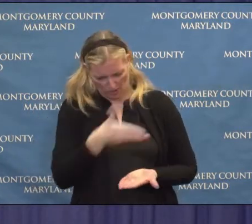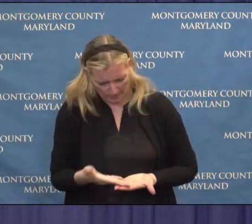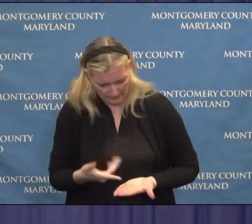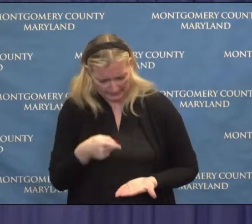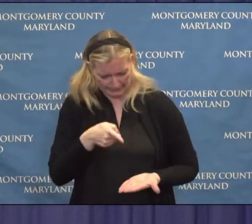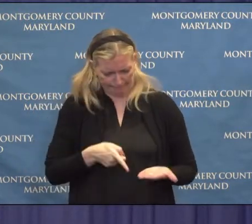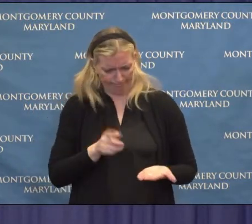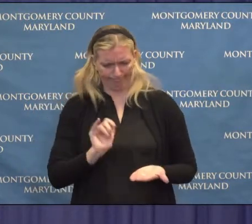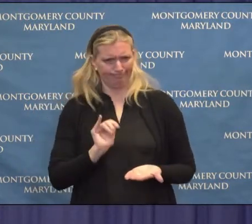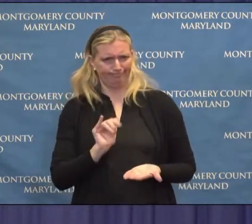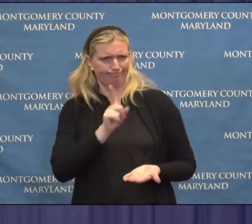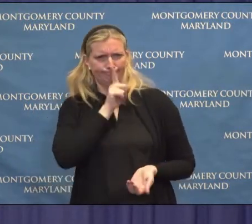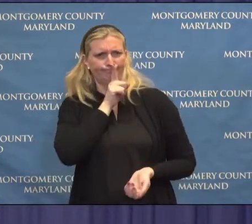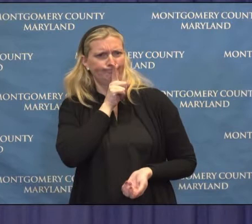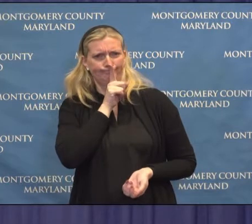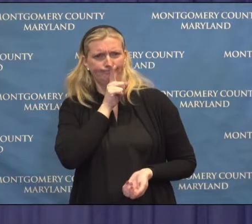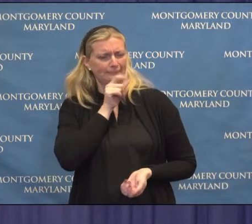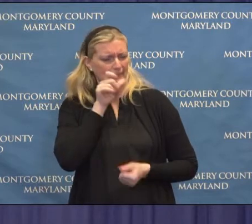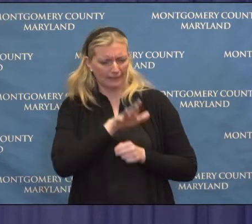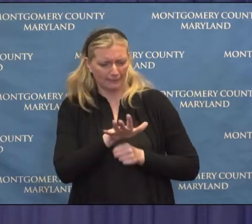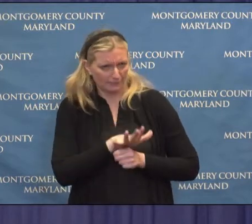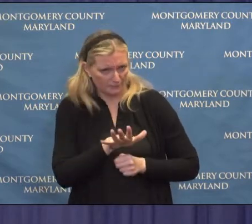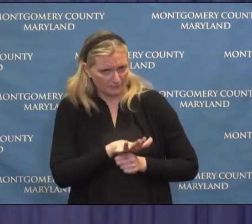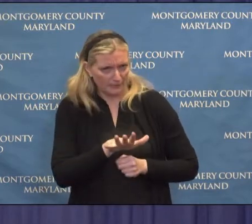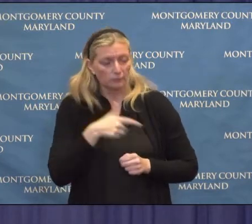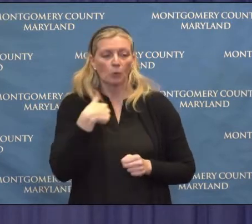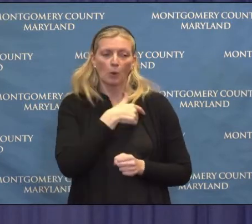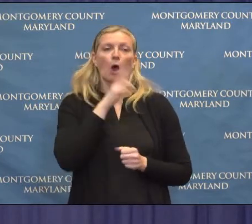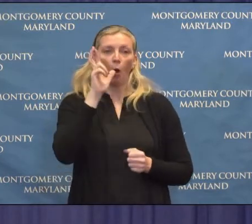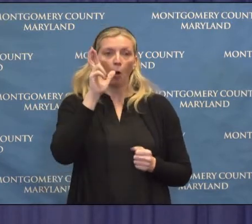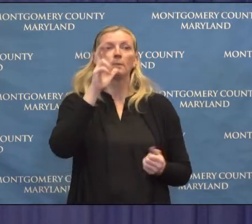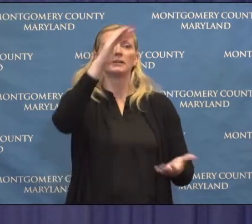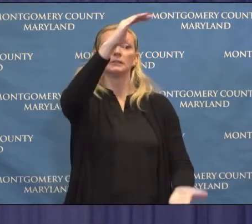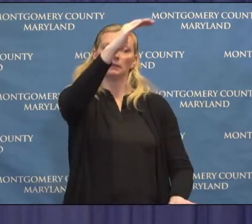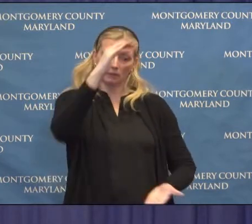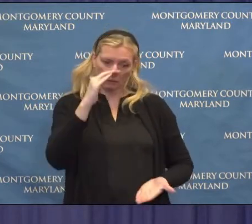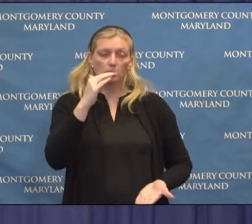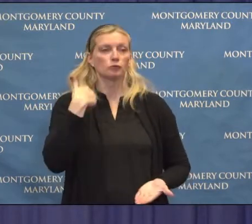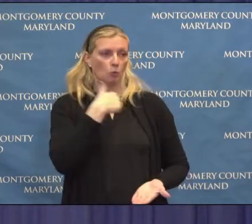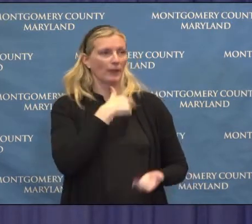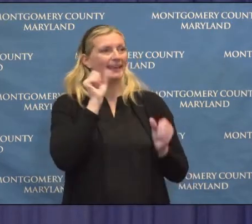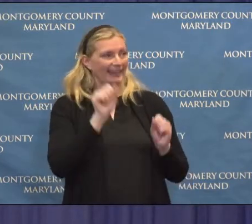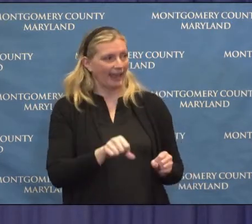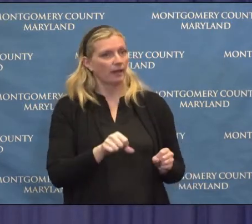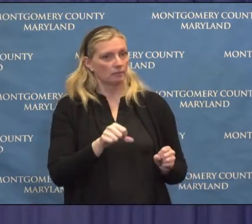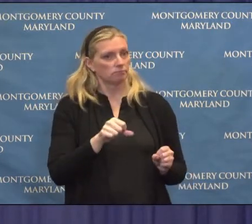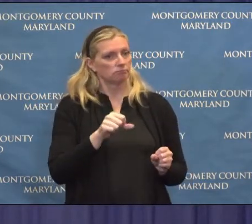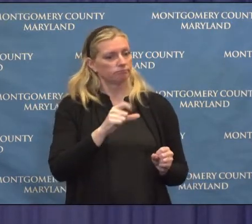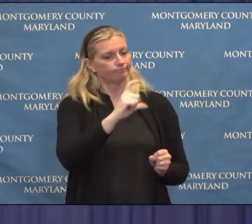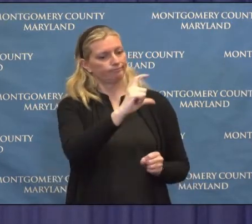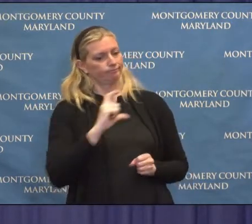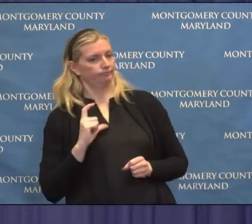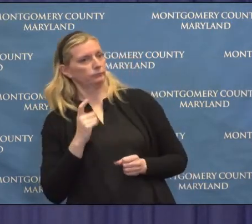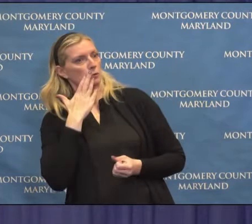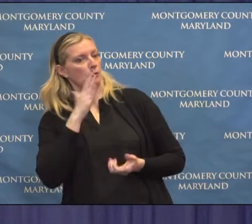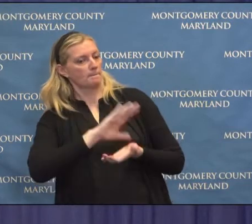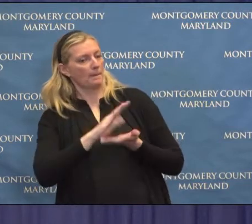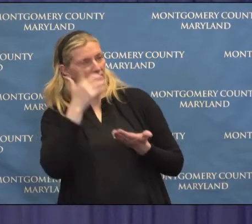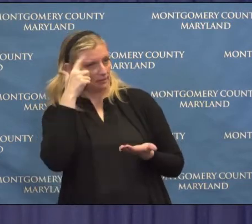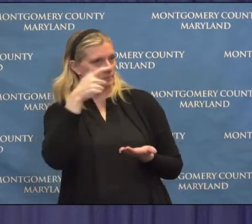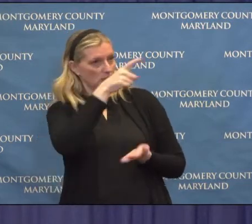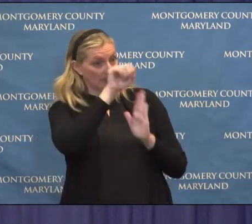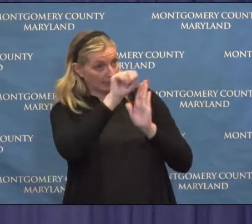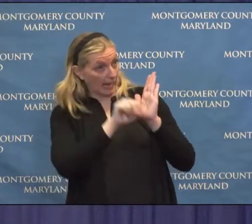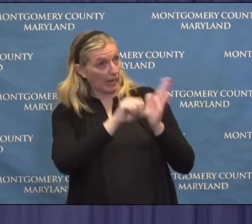large shipment and that allocation will come to us, and it would be a pretty significant allocation. But that's not going to relax our